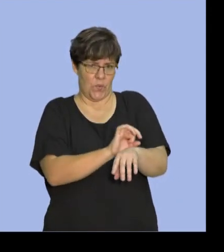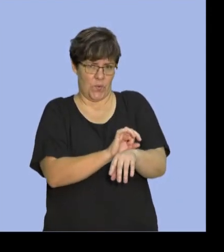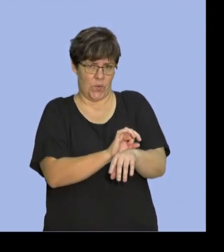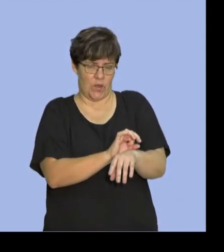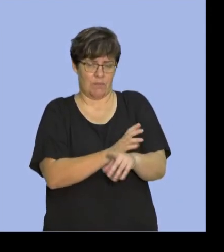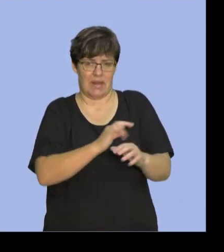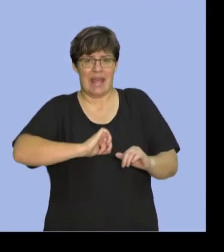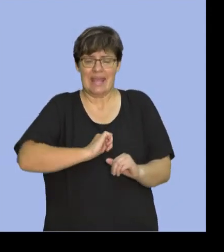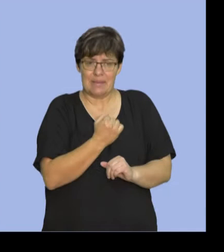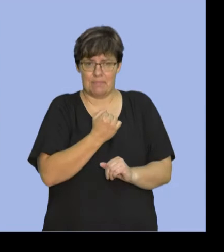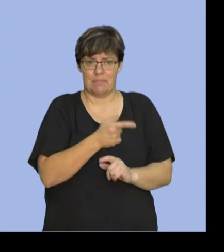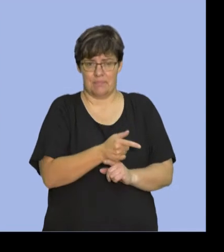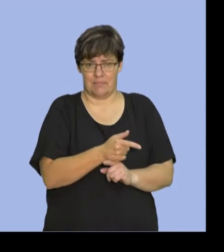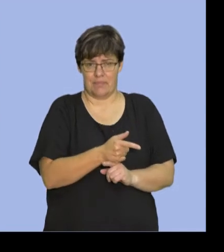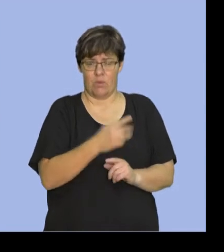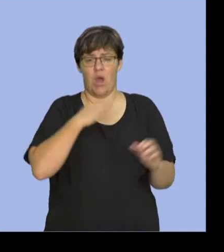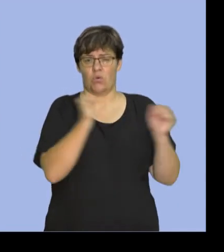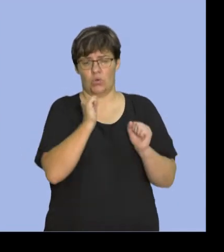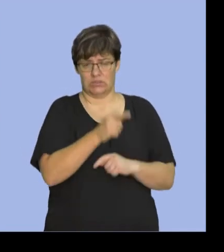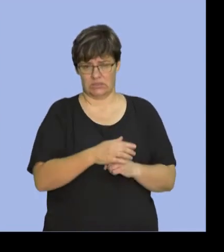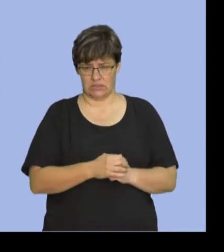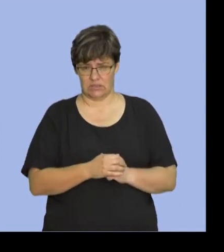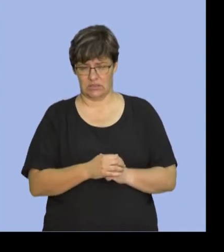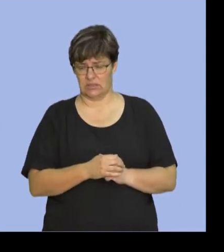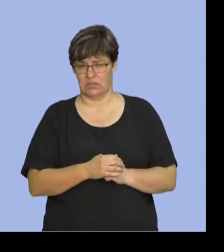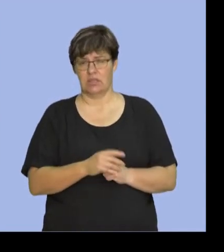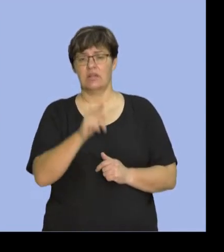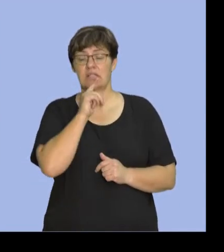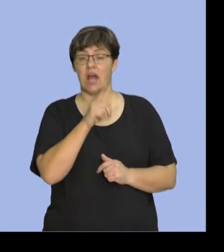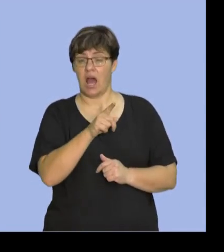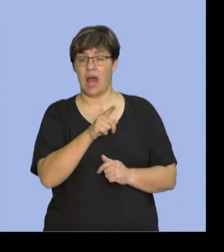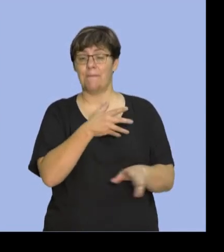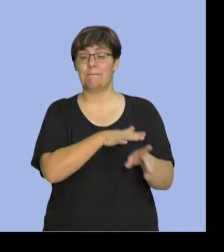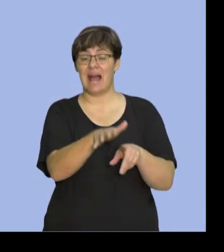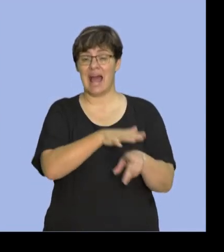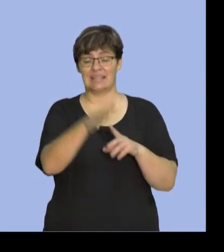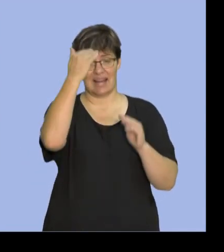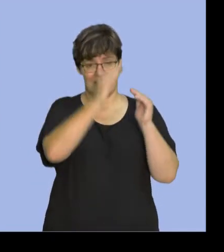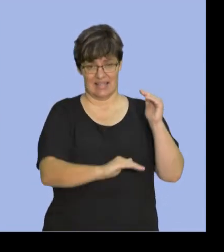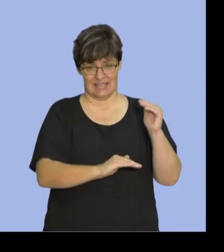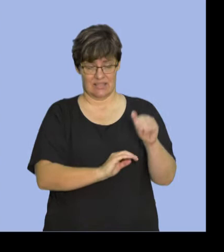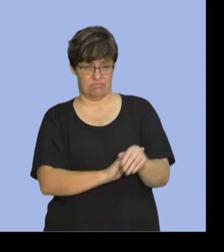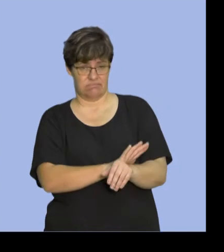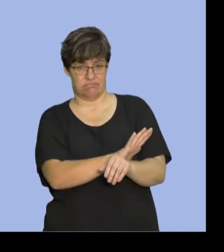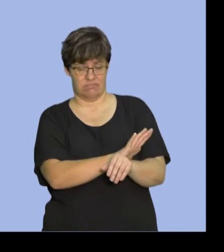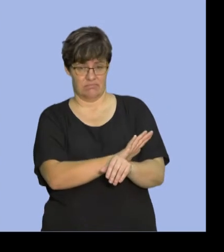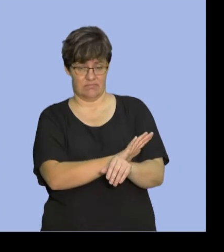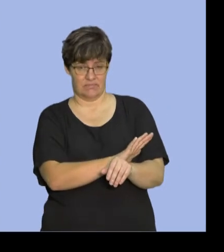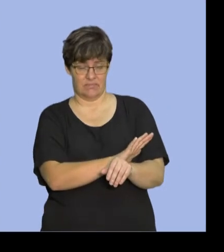and there is a reduced blood circulation, and hence you find that there is less blood going to the surface, and it